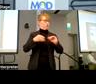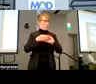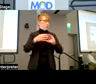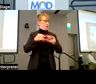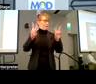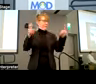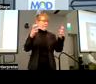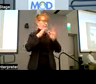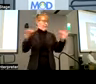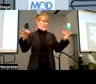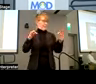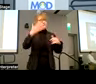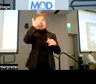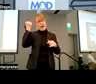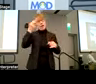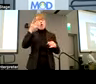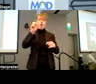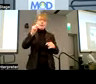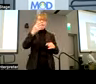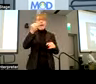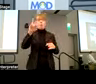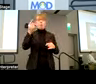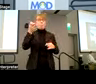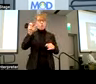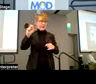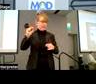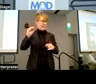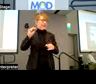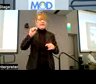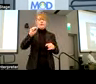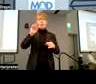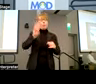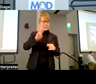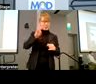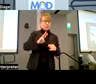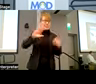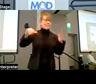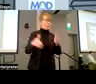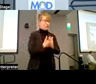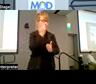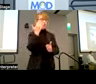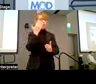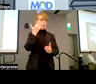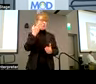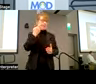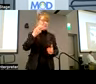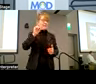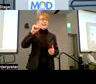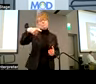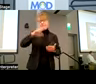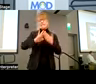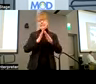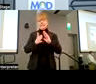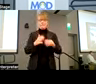Oakland and Hoboken, Worcester is the new it city. Well, it was not the it city when I